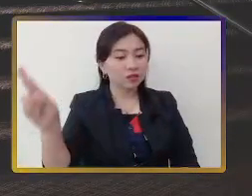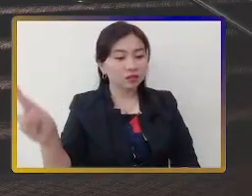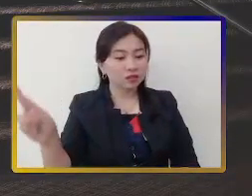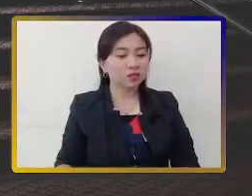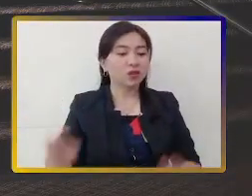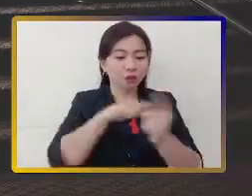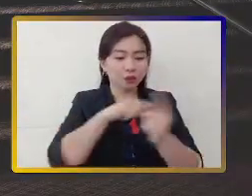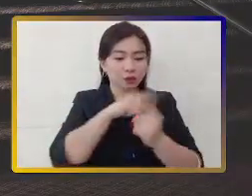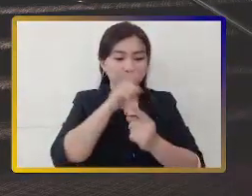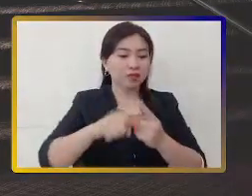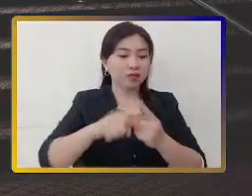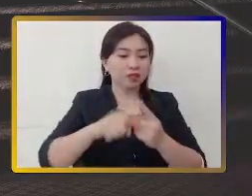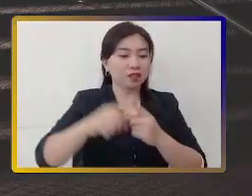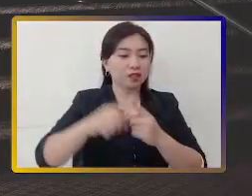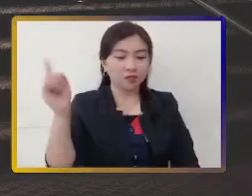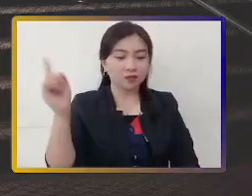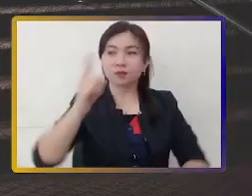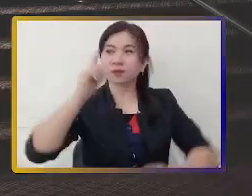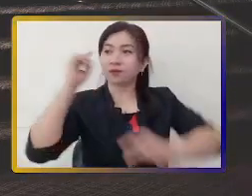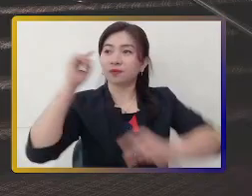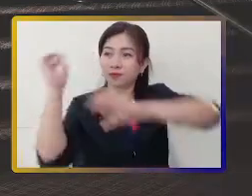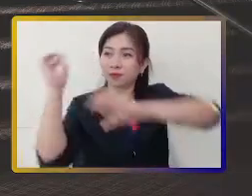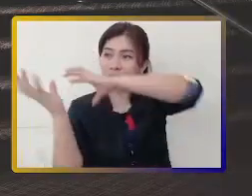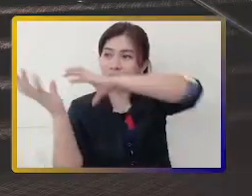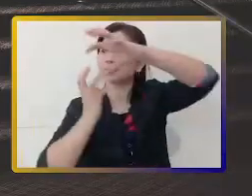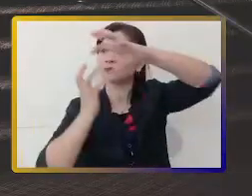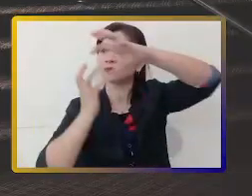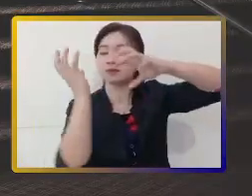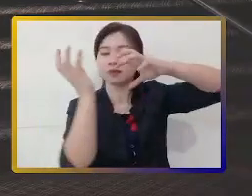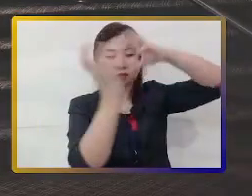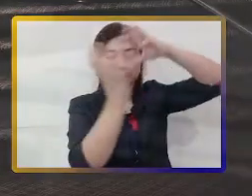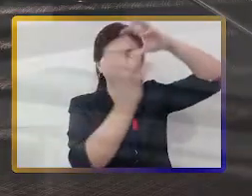rainbow when we see only